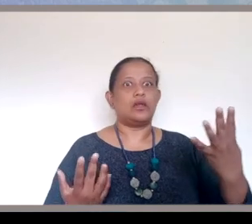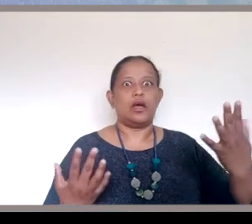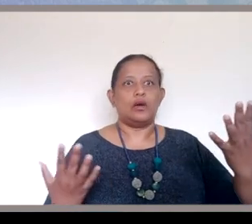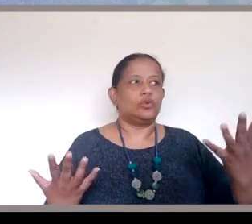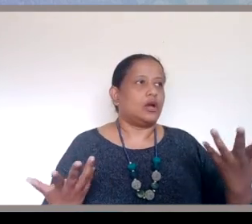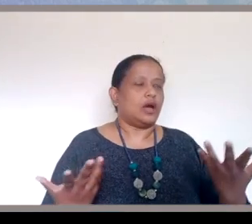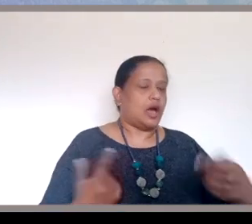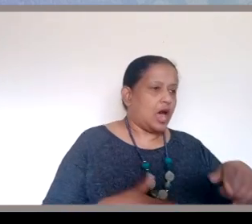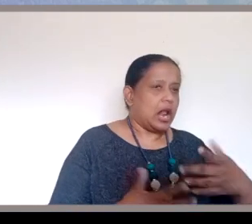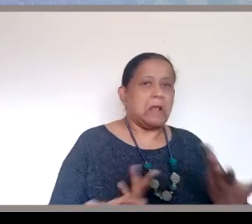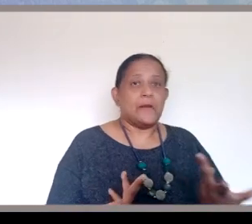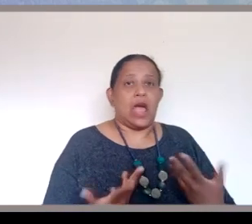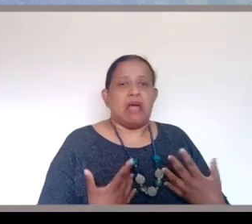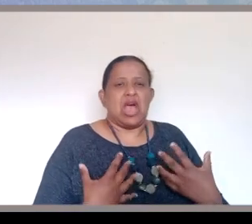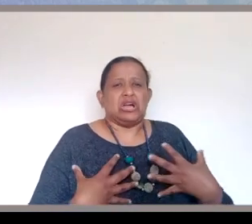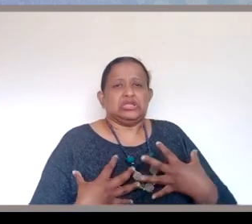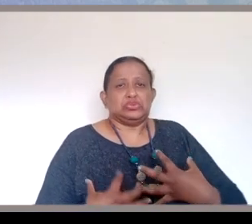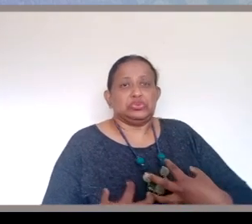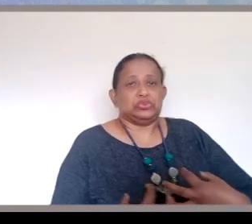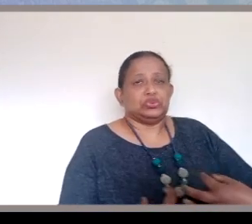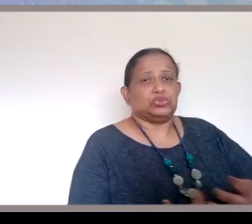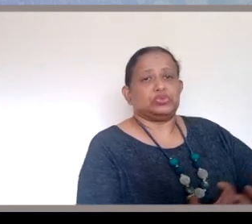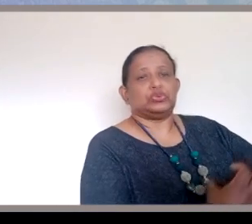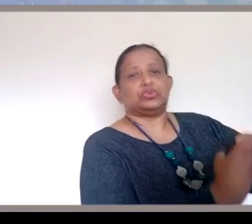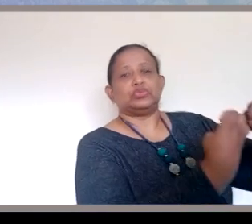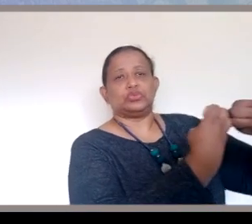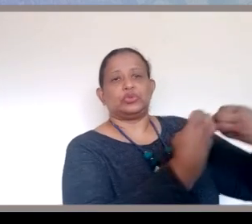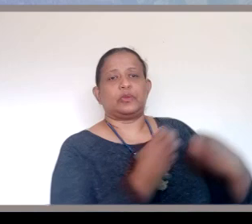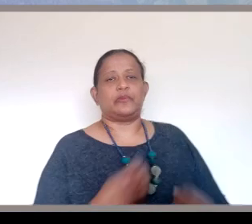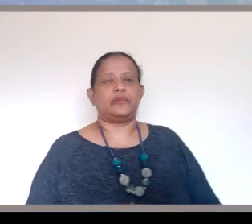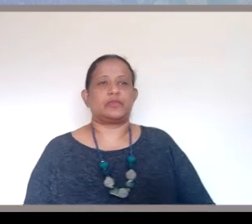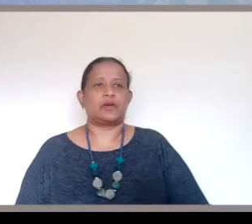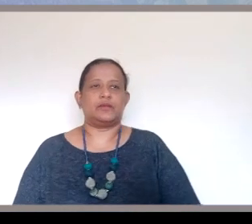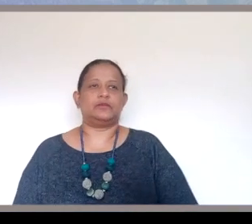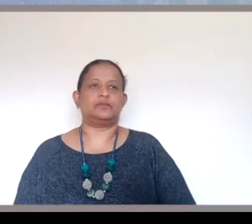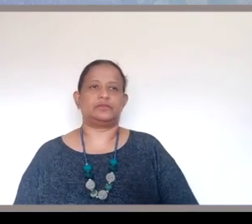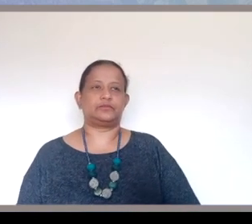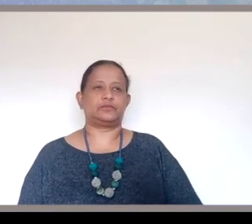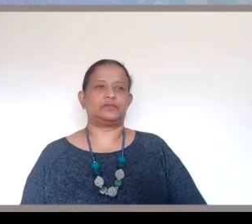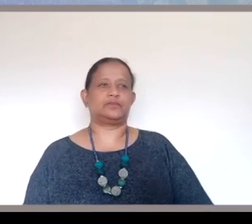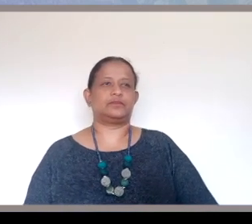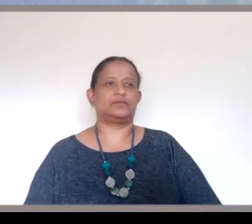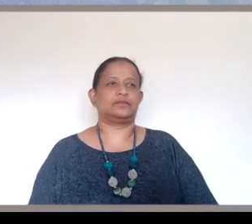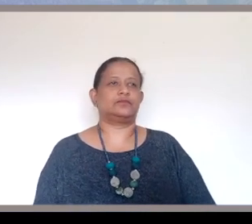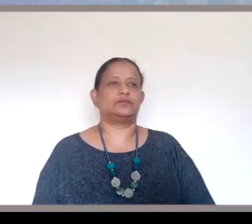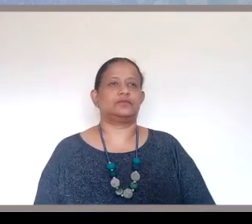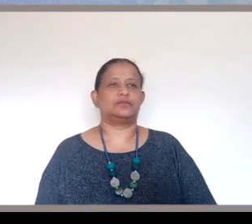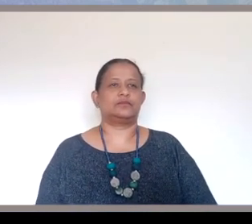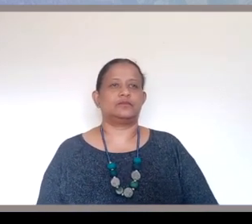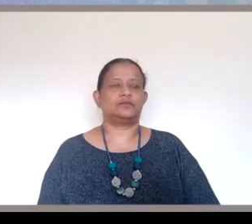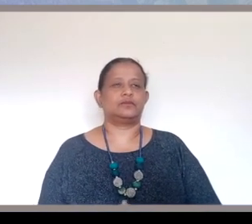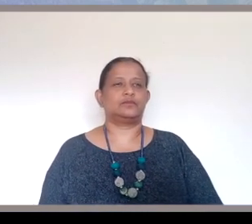hook and we know it's temptation, but we still keep right on